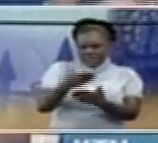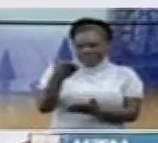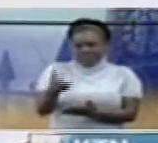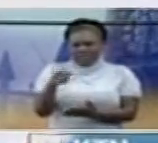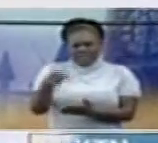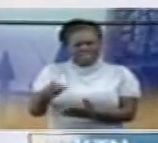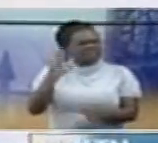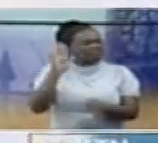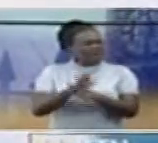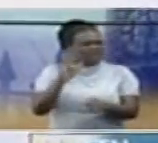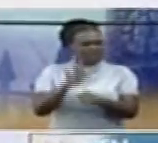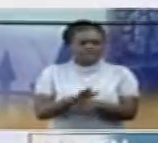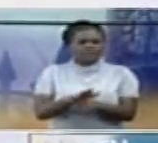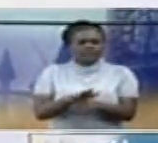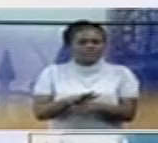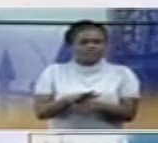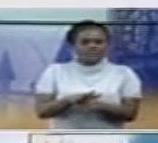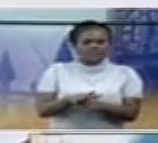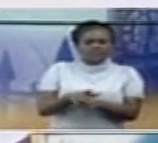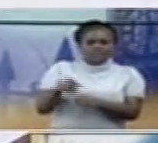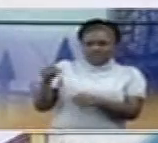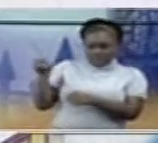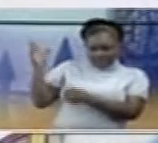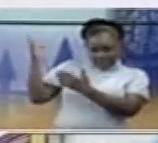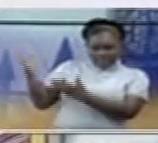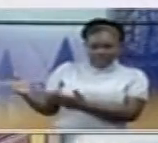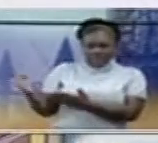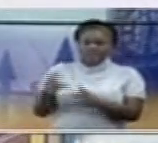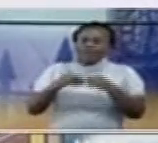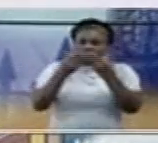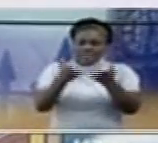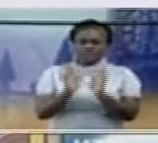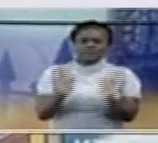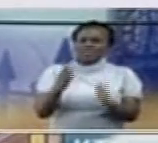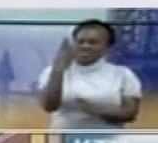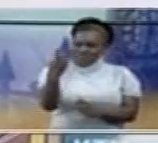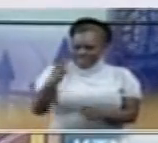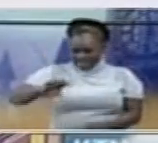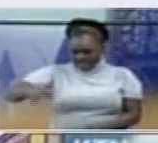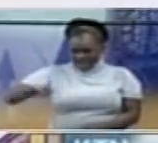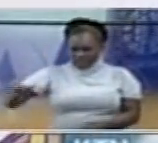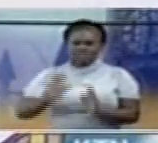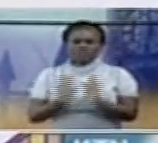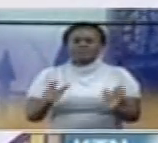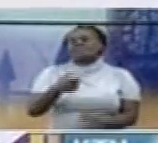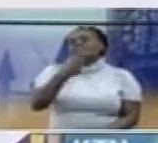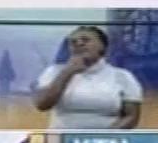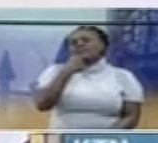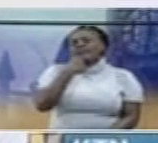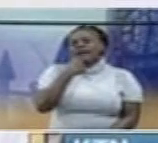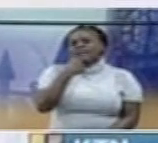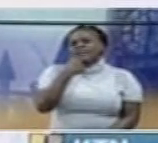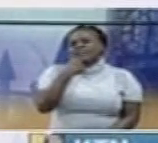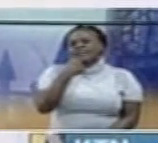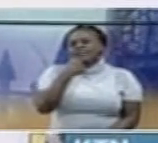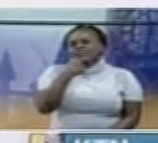it's just crushing. And you know what? These are just the results of three counties in Nyanza province.